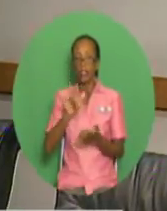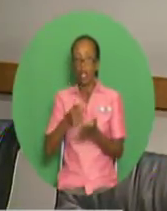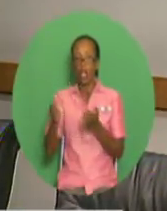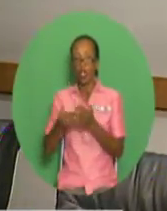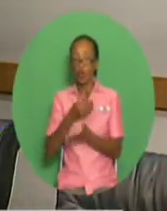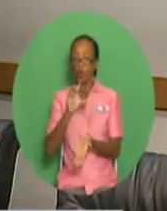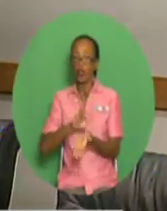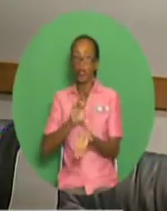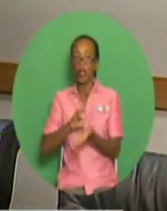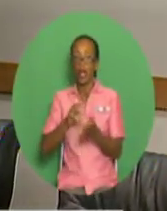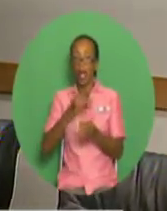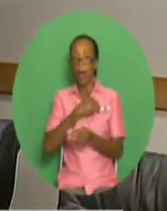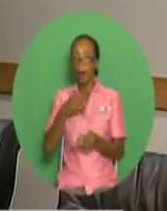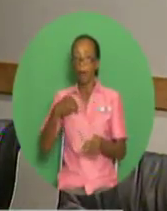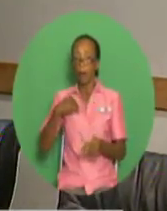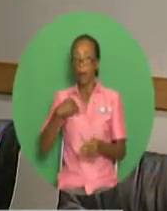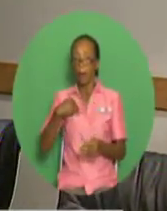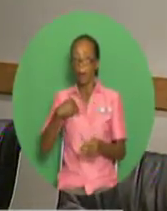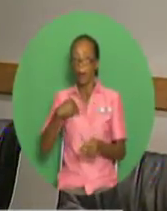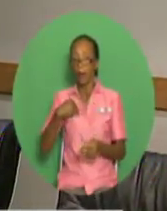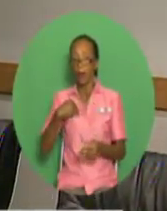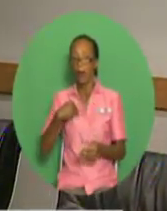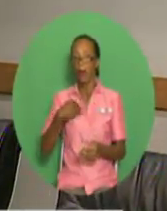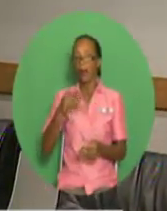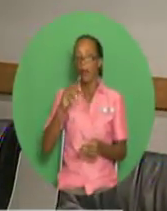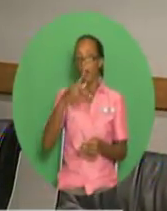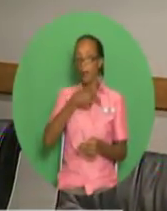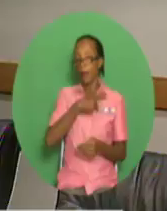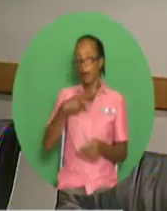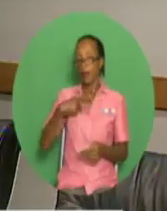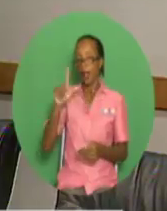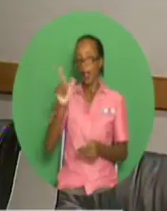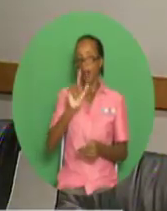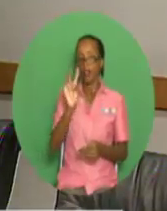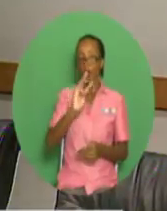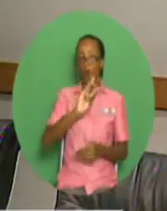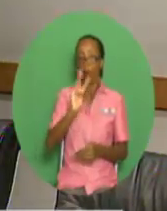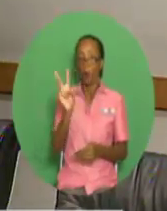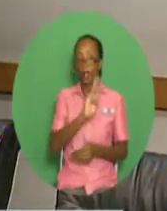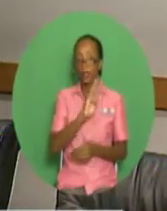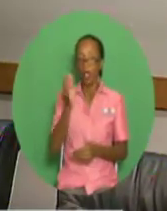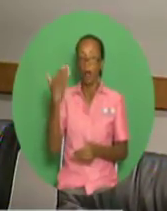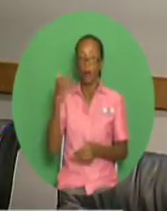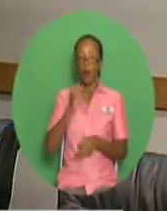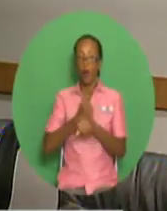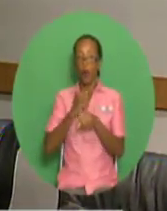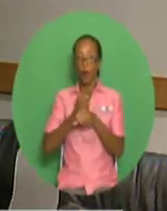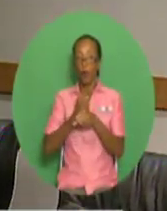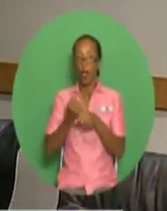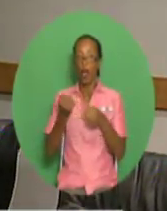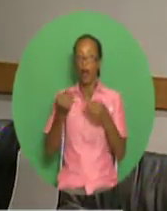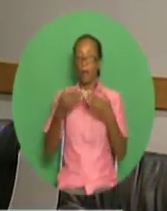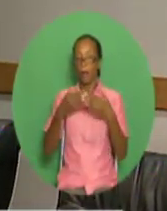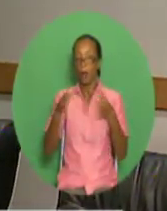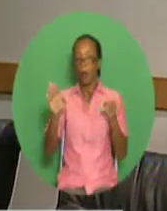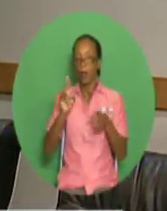of Parliament for Laventille West, in his former capacity as Minister of Public Utility. And St. Lucian Road in Diego Martin Central, he did